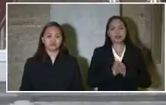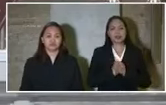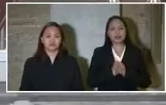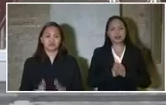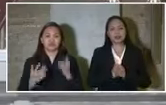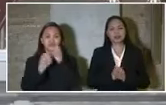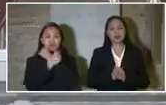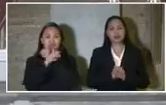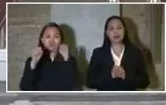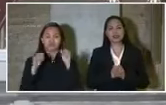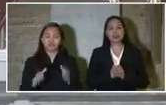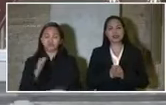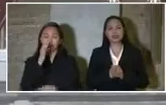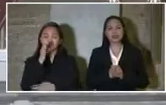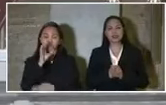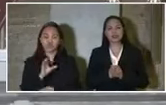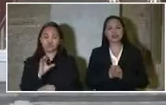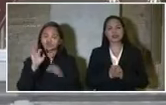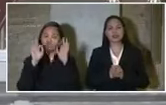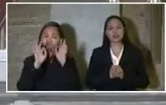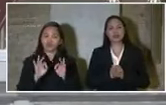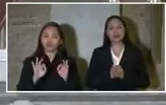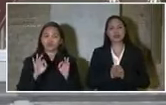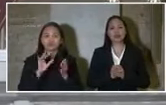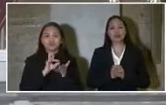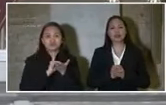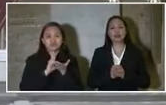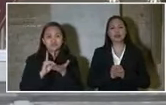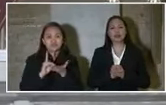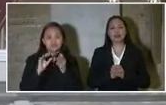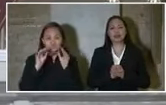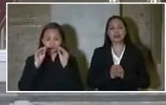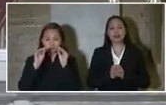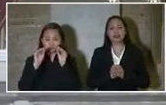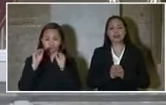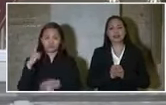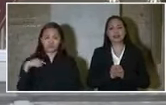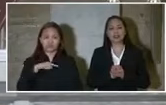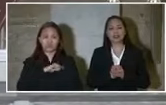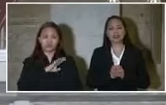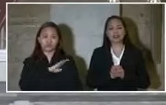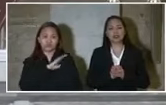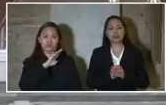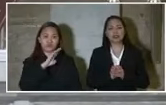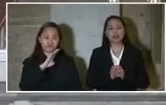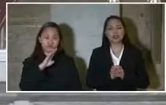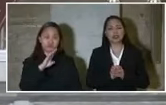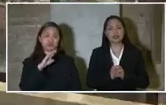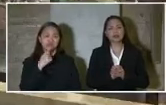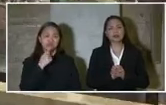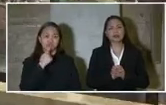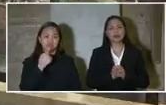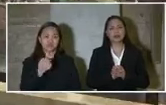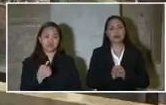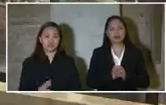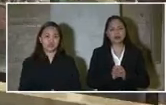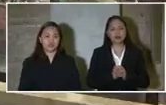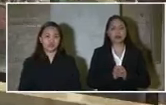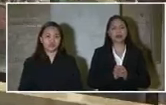At the Savior's command and formed by divine teaching, we dare to say,